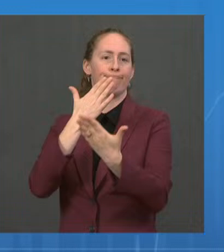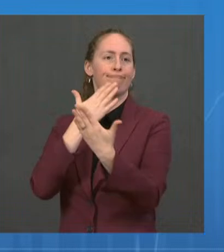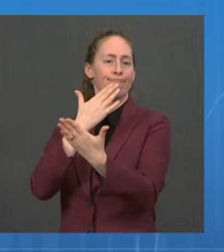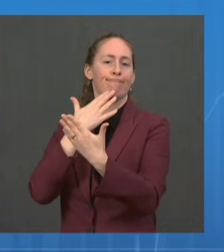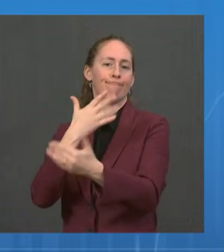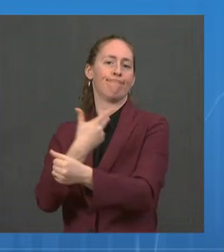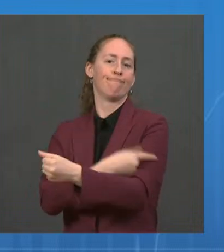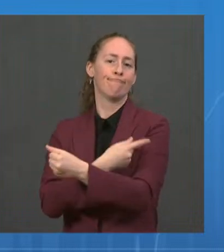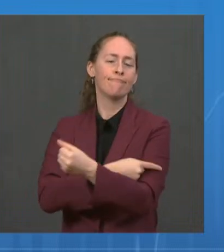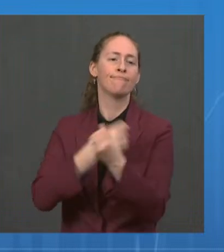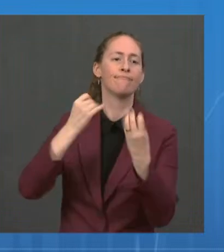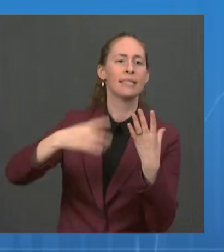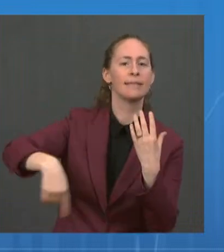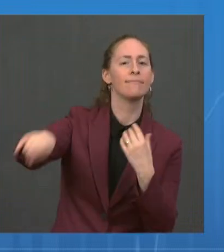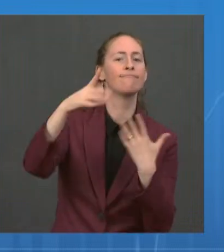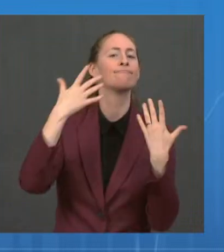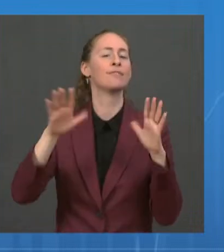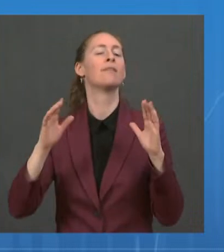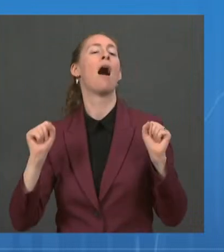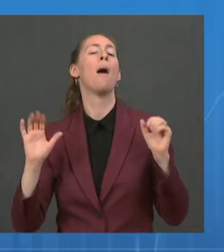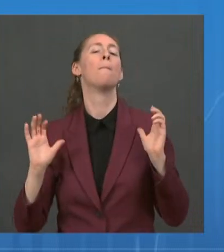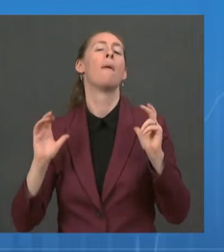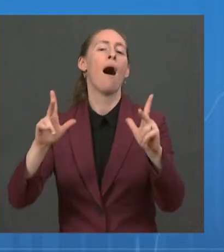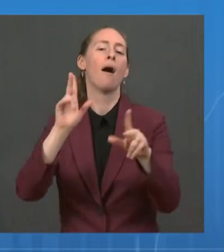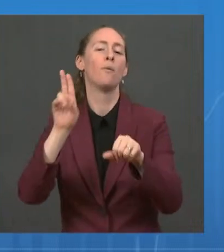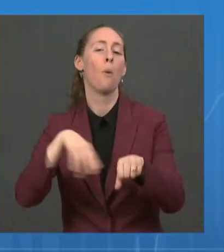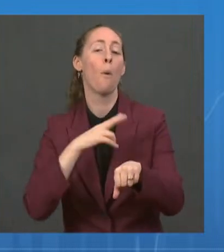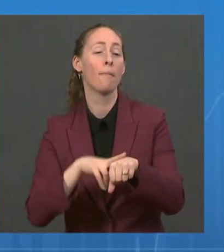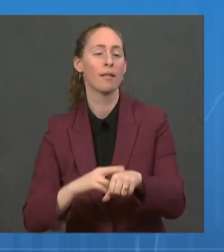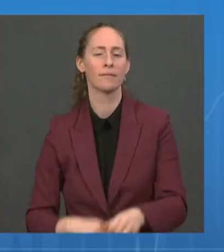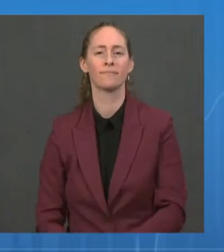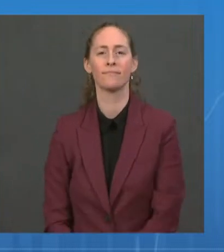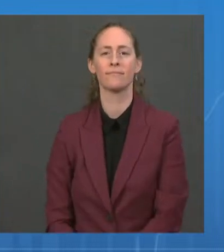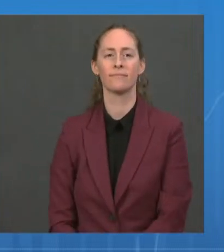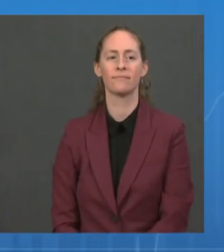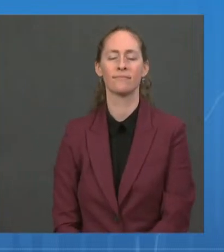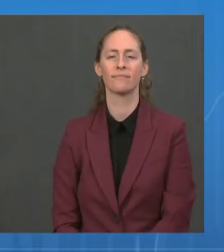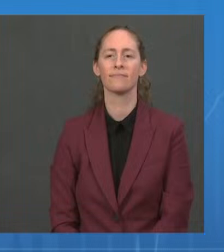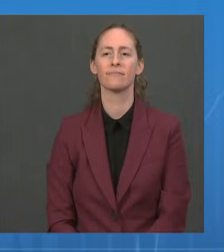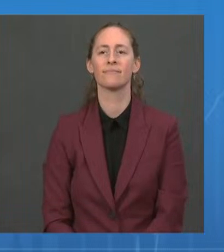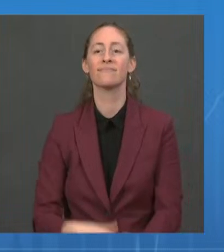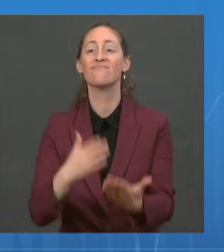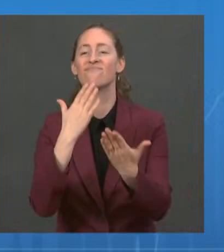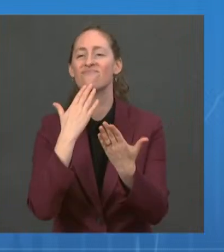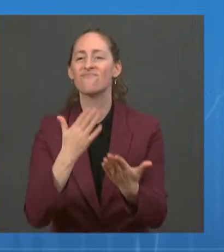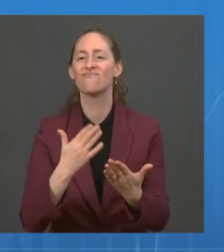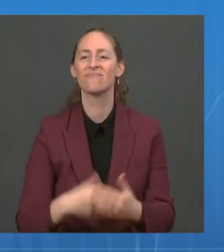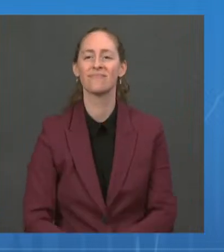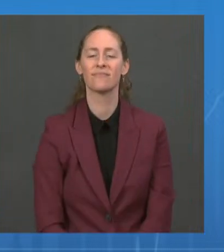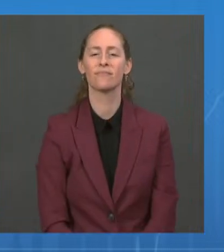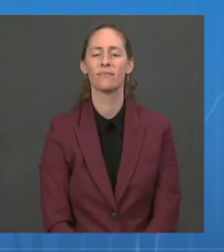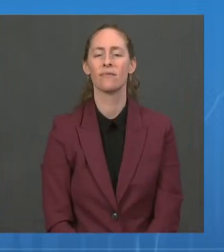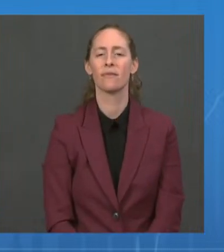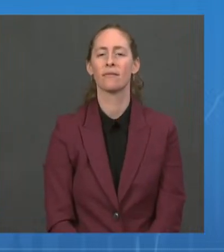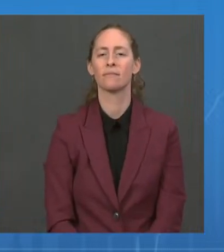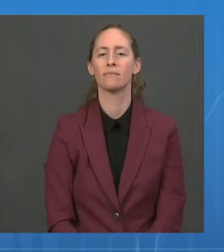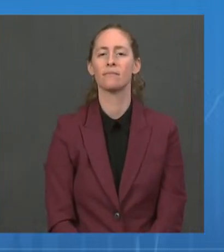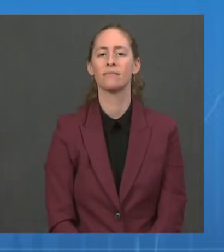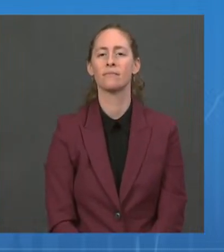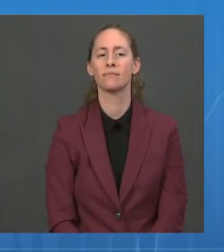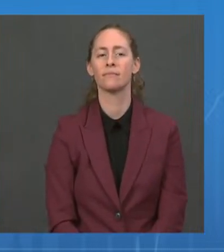we'll be able to return back to normal. Thank you. Next question, please. Let's go to Arlette at